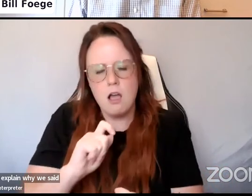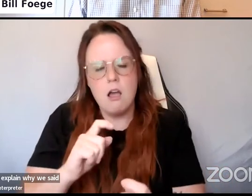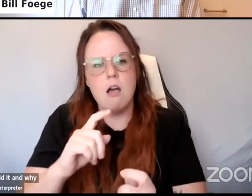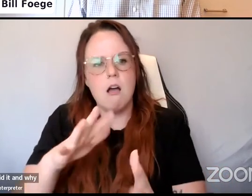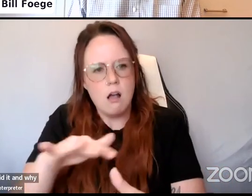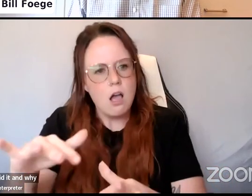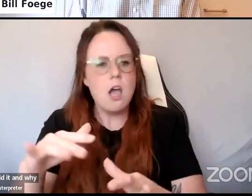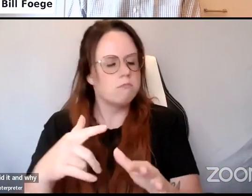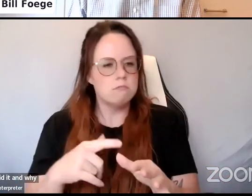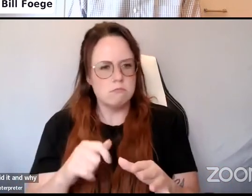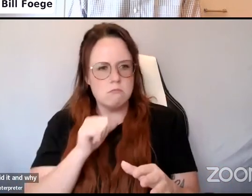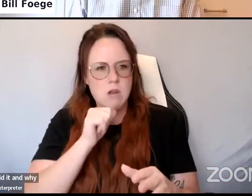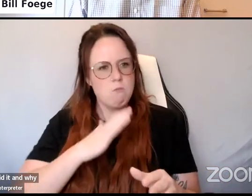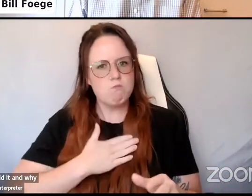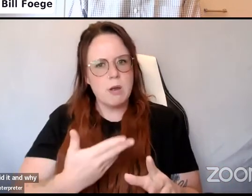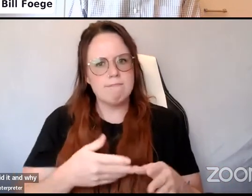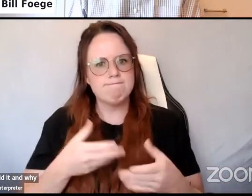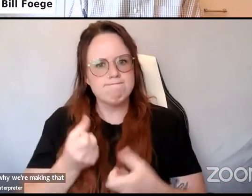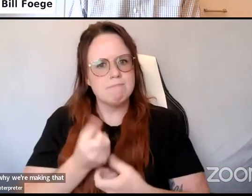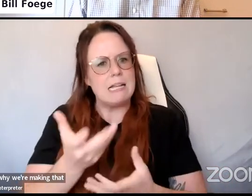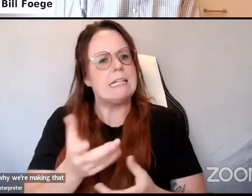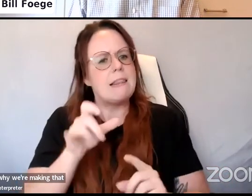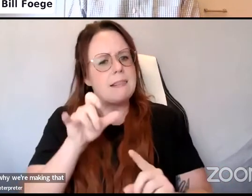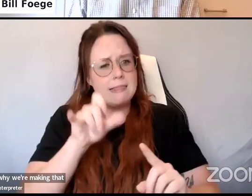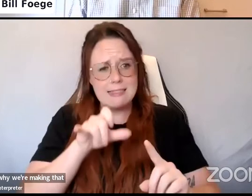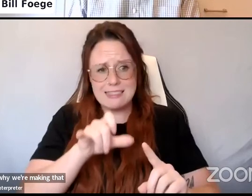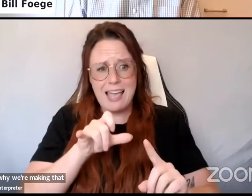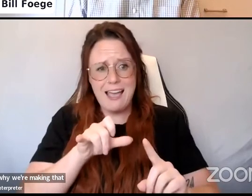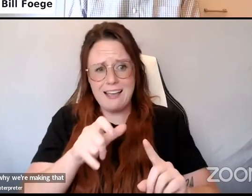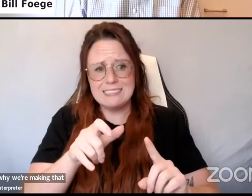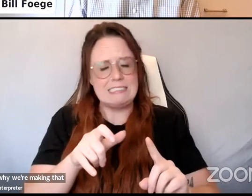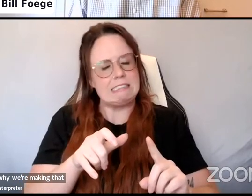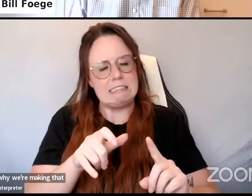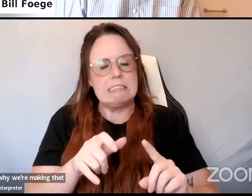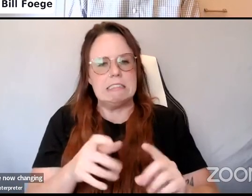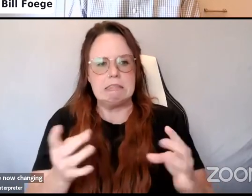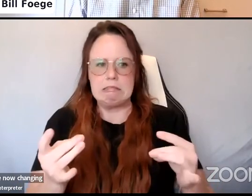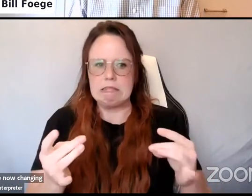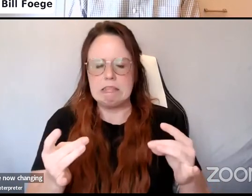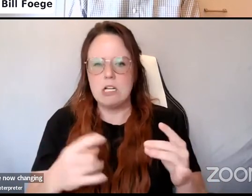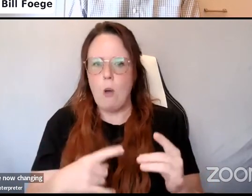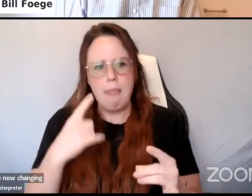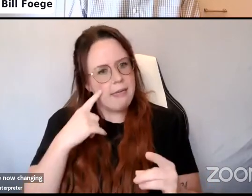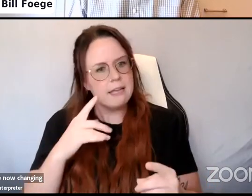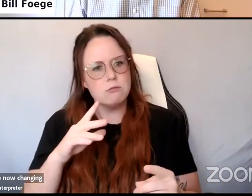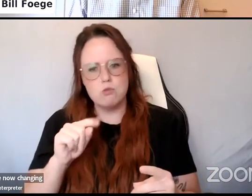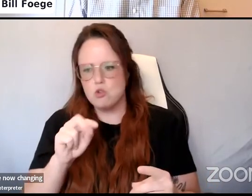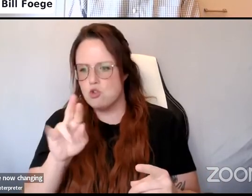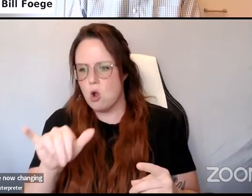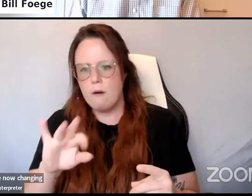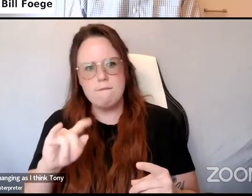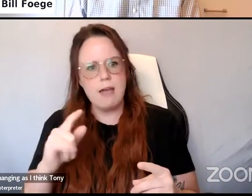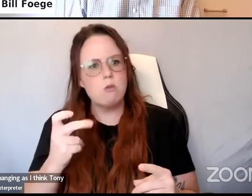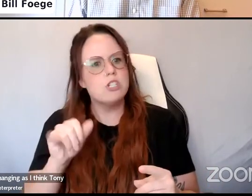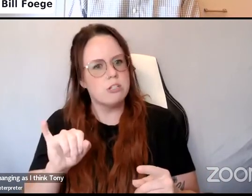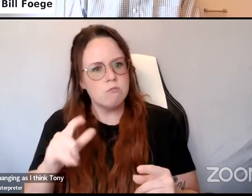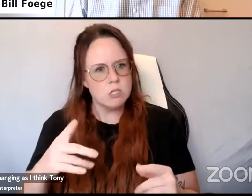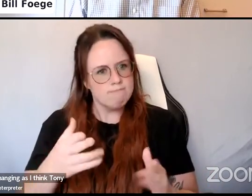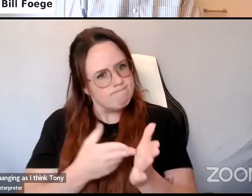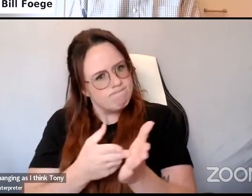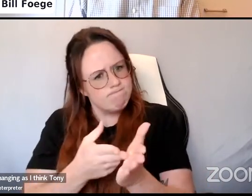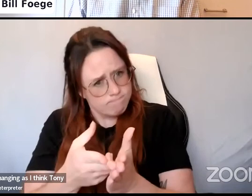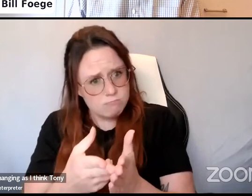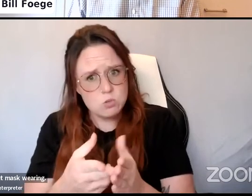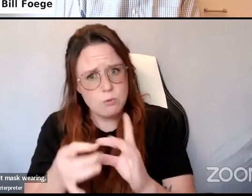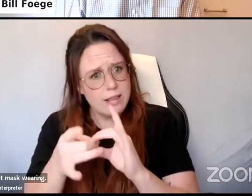making that explanation of why we're now changing as I think Tony fauci did very clearly about mask wearing so I think all of